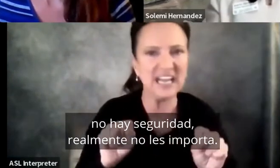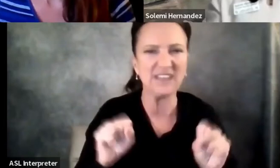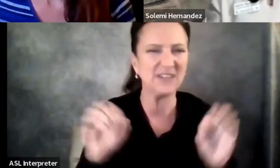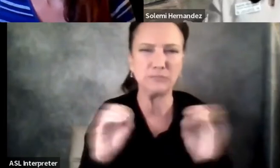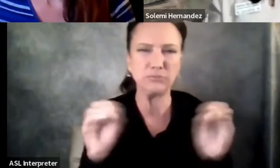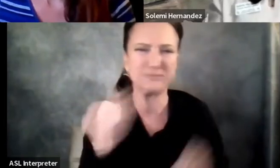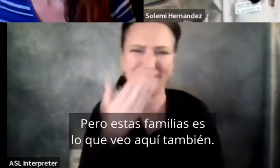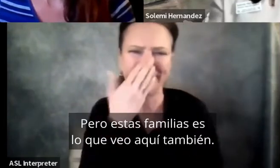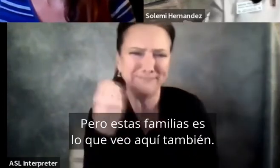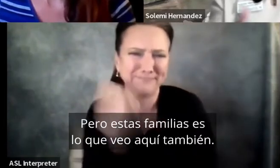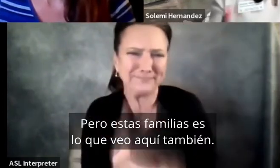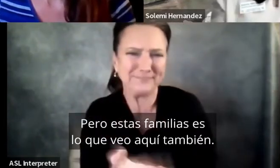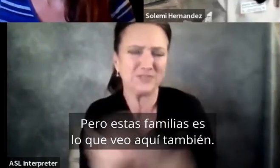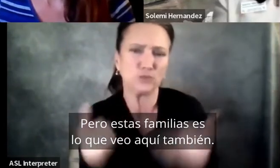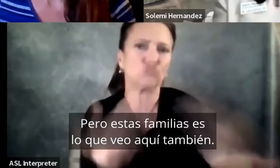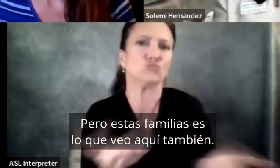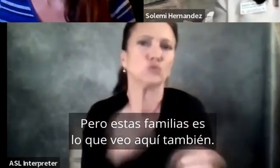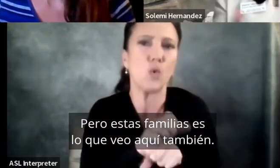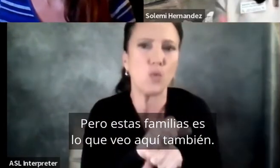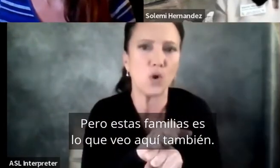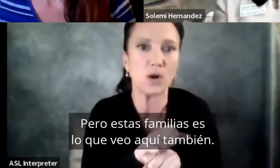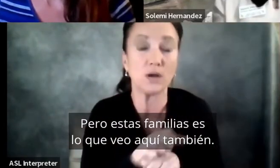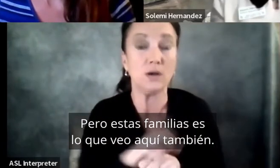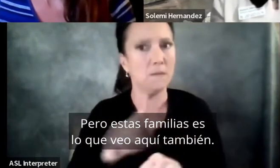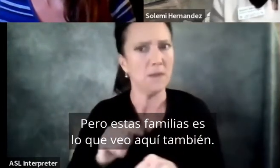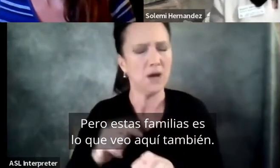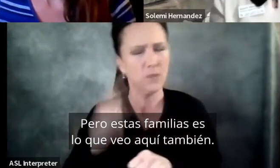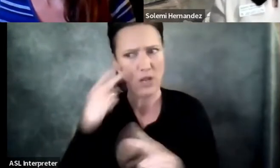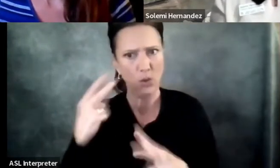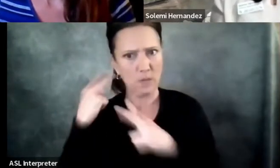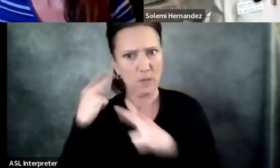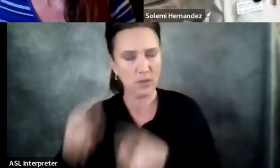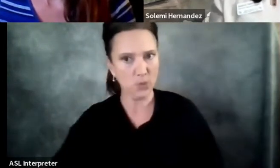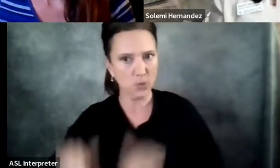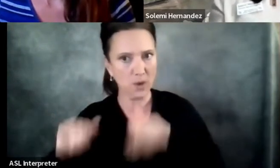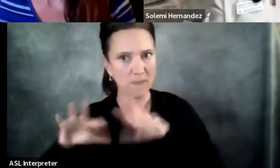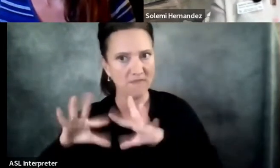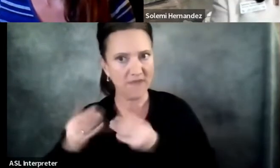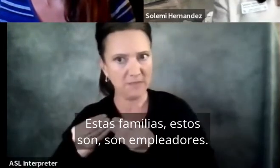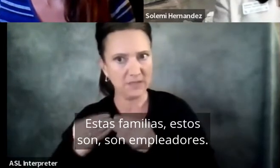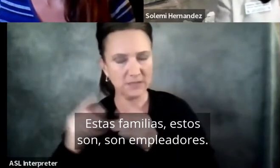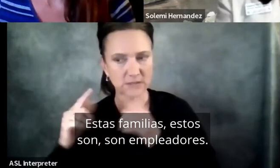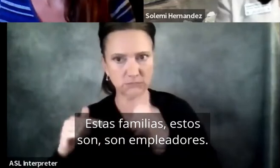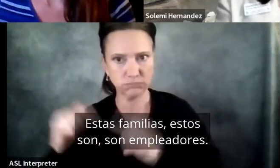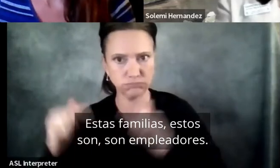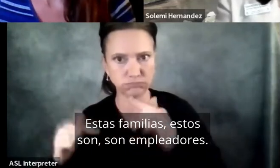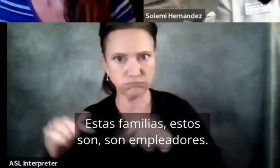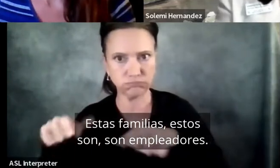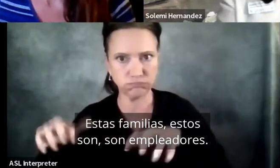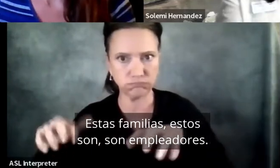care. But, you know, these families is what I see here too, you know.